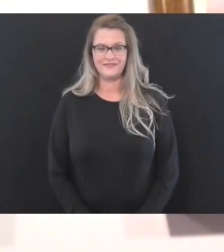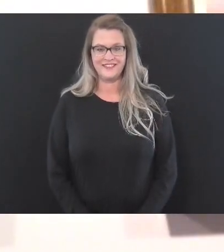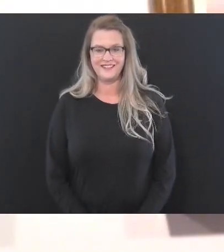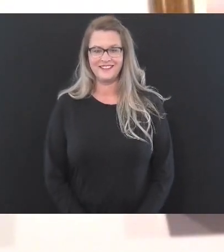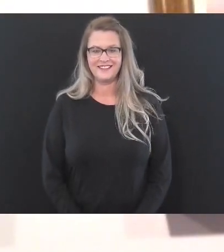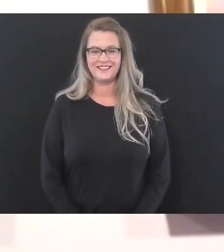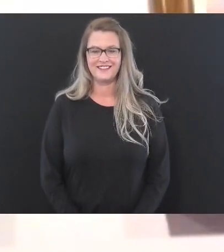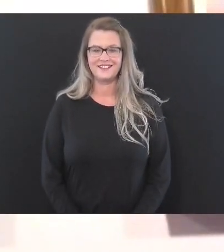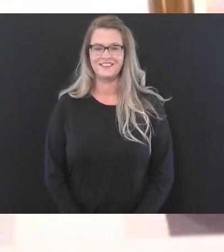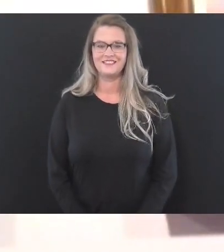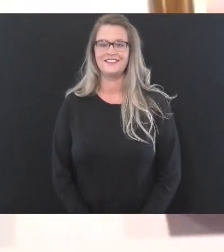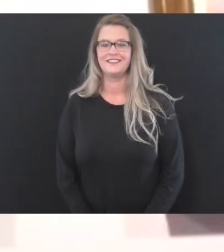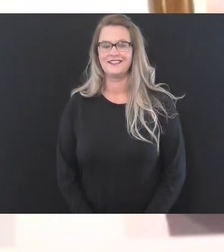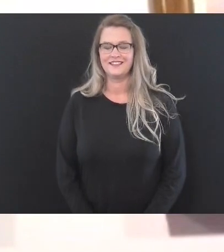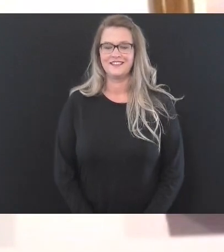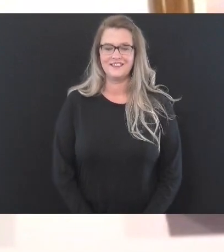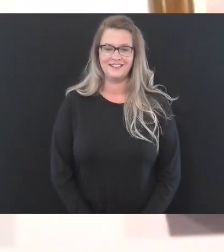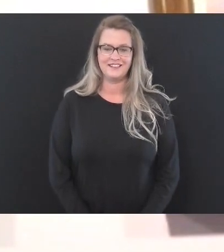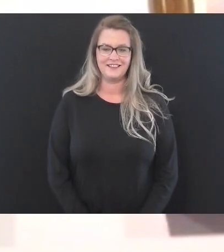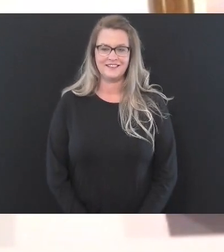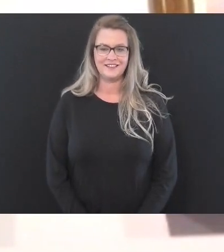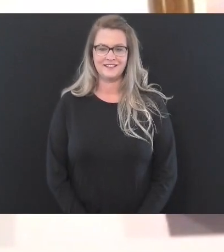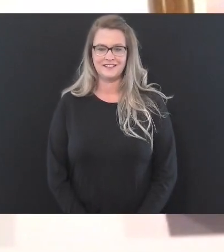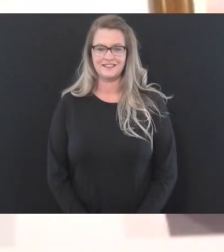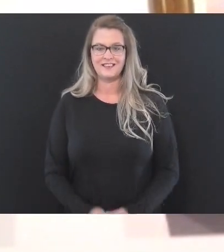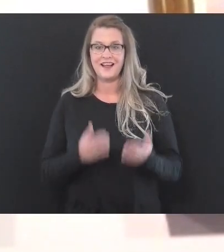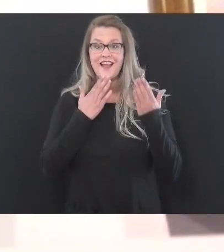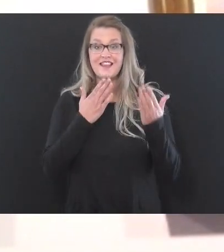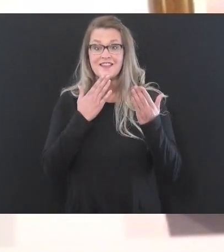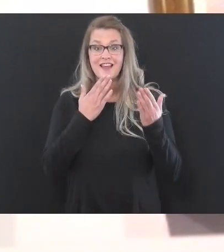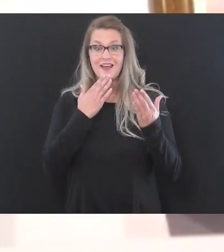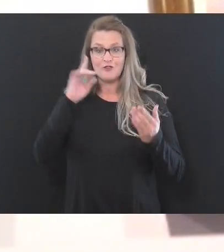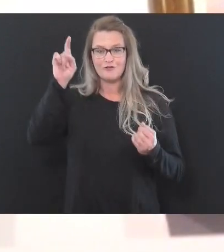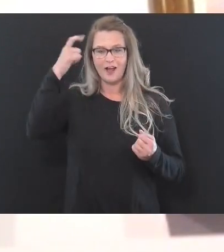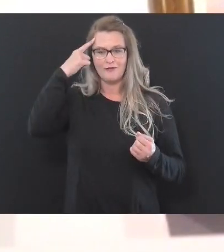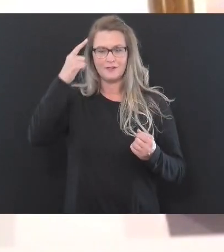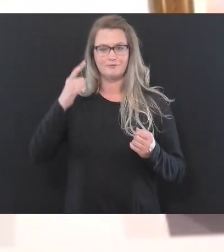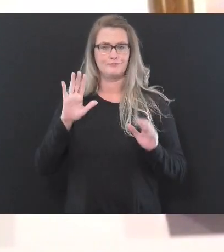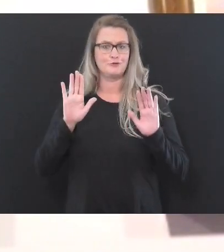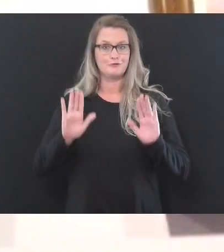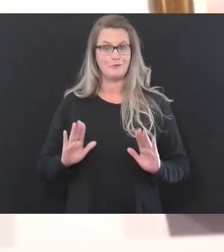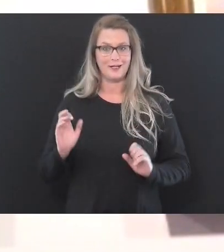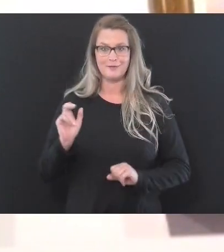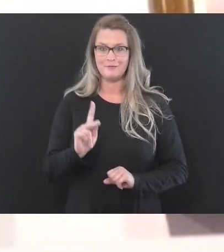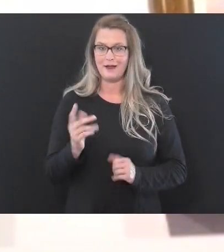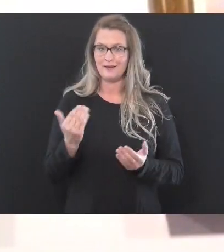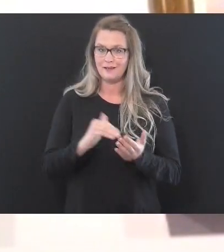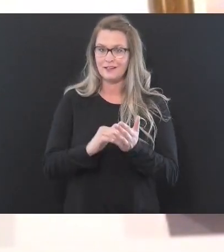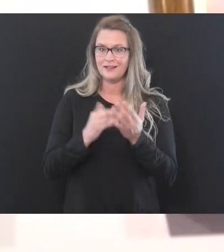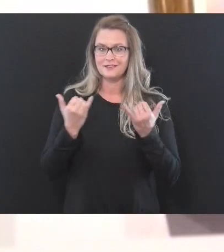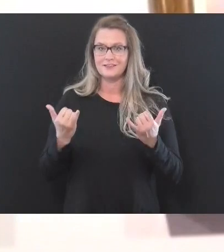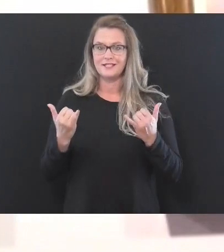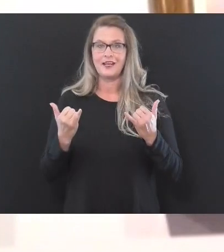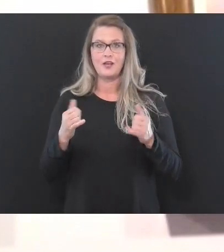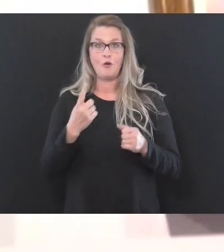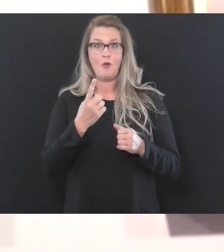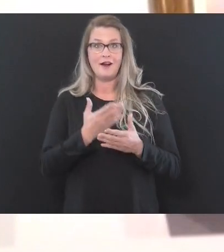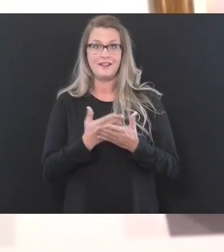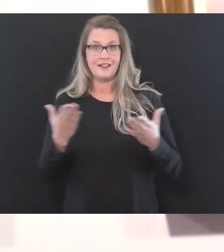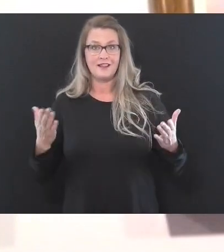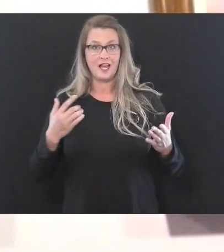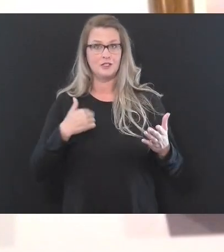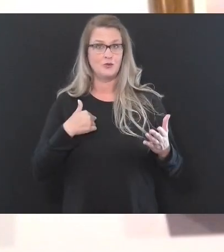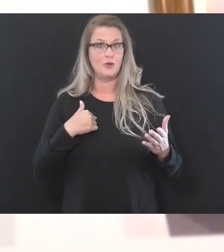Well, thank you, Governor. It's great to be with everybody again. And one of the things that we have been